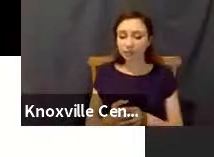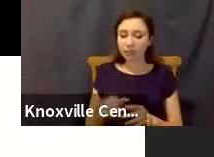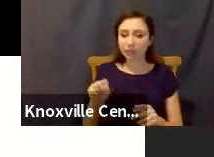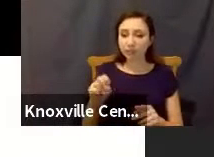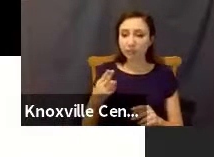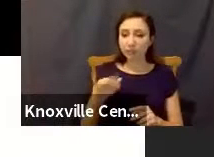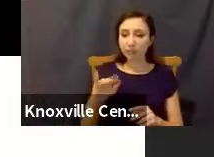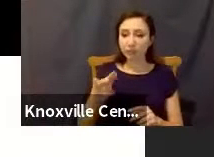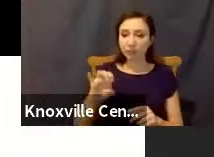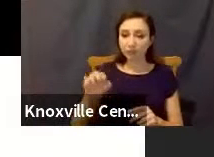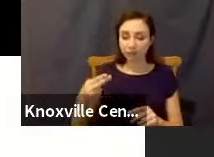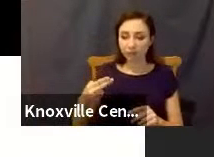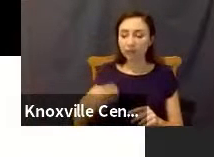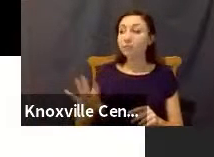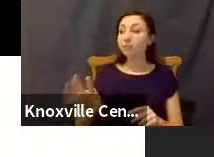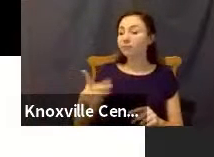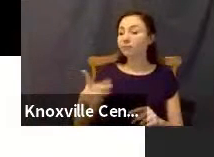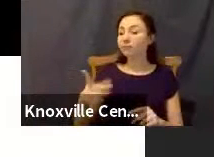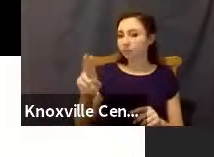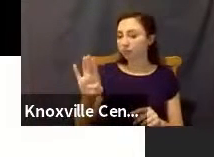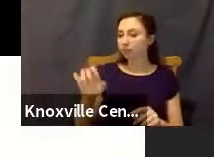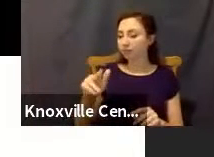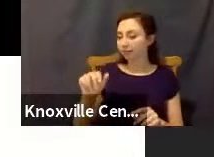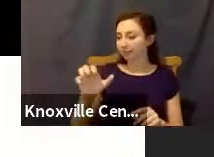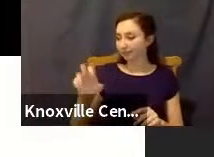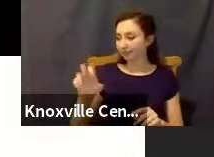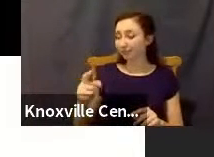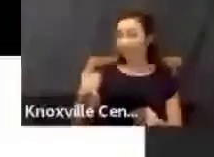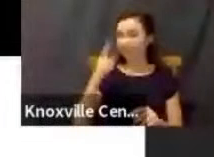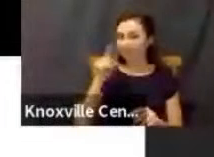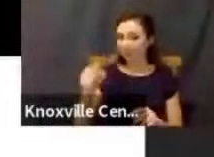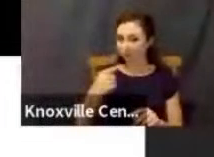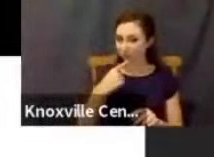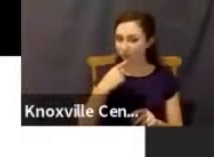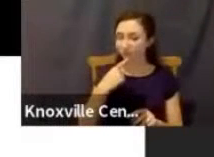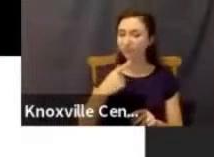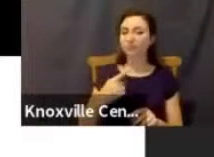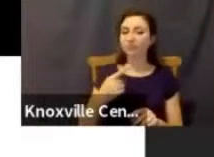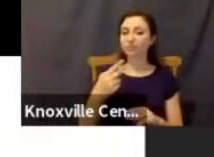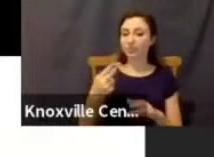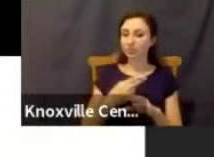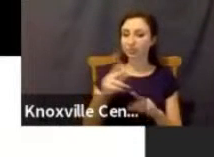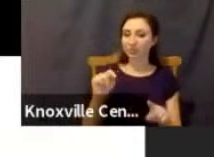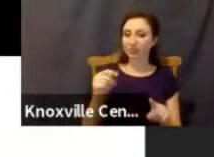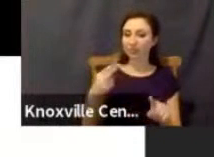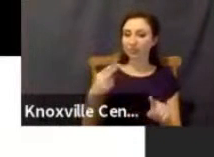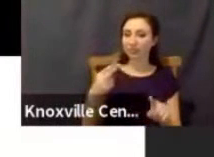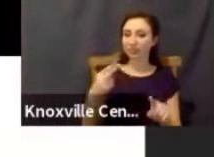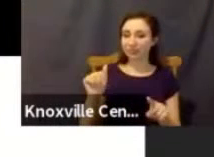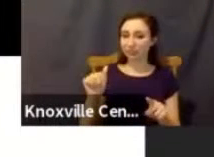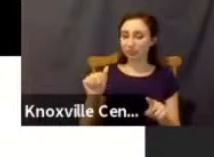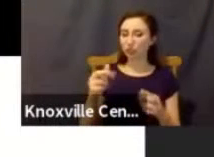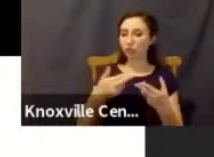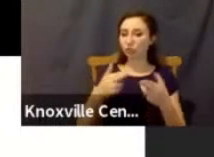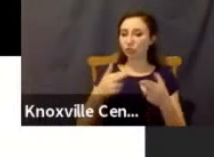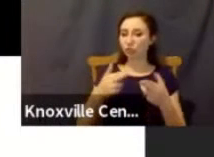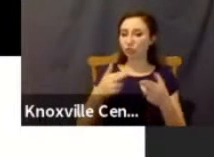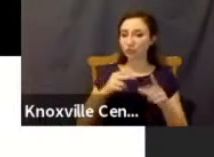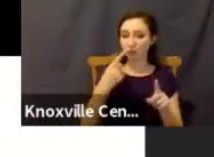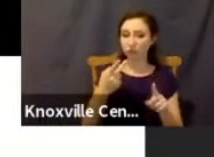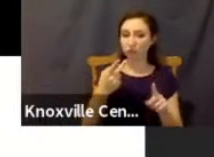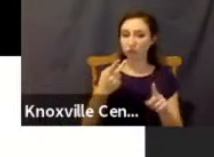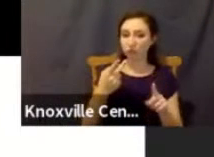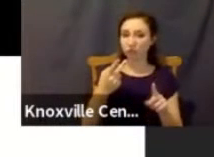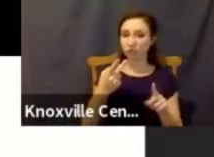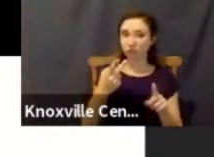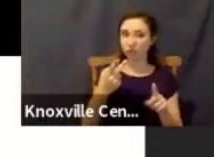So, Dr. Buchanan, I think you said that by using the THA region and Hertz, and of course we have some